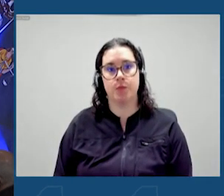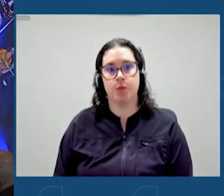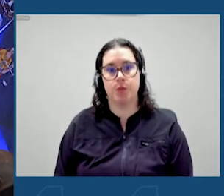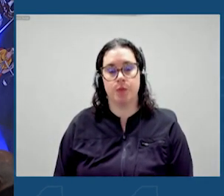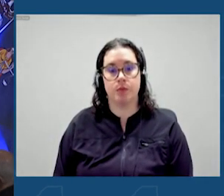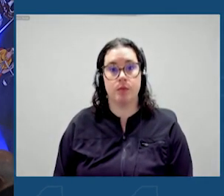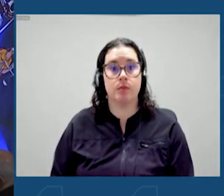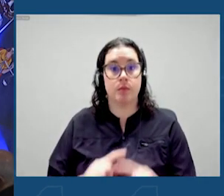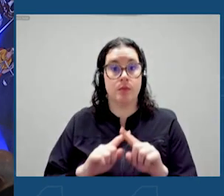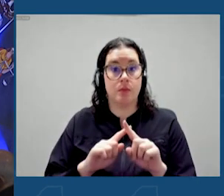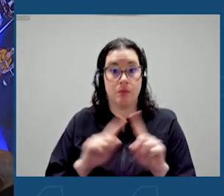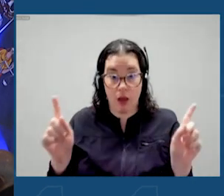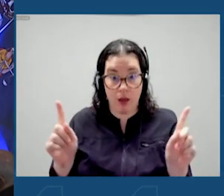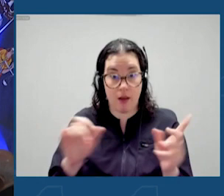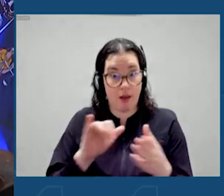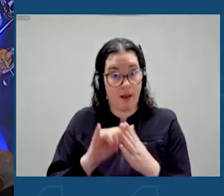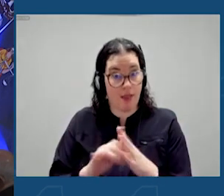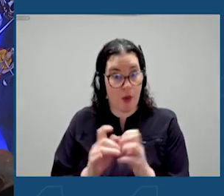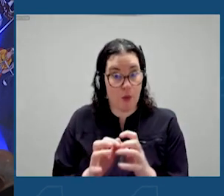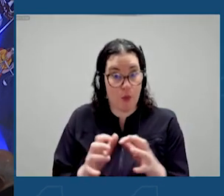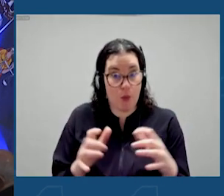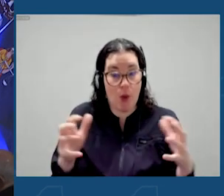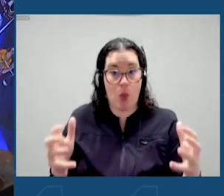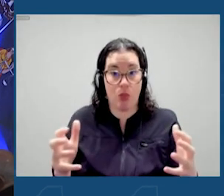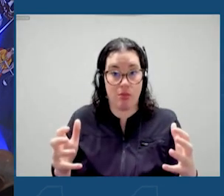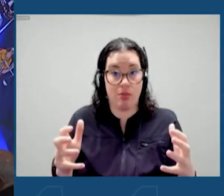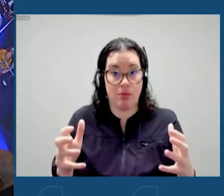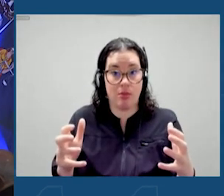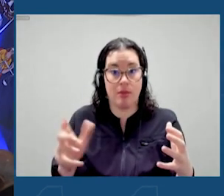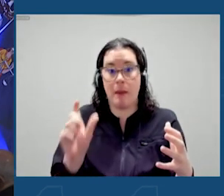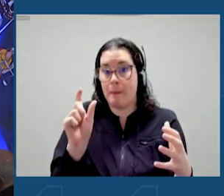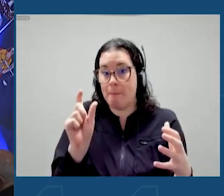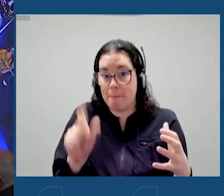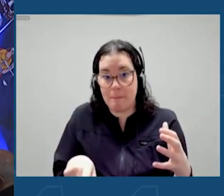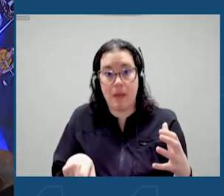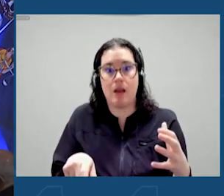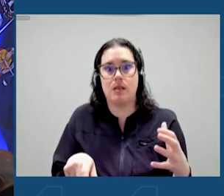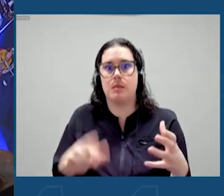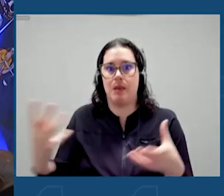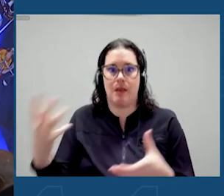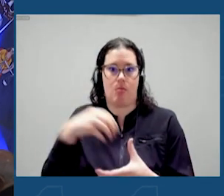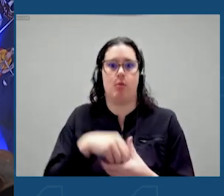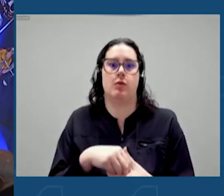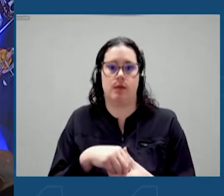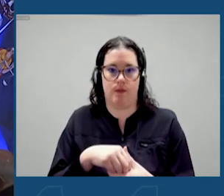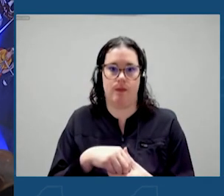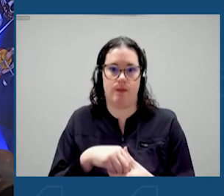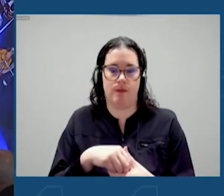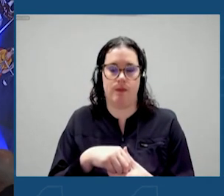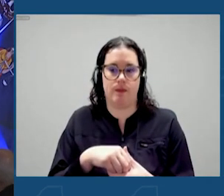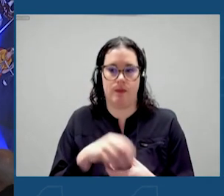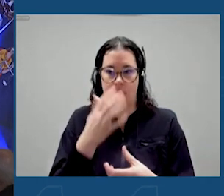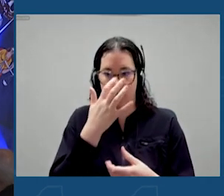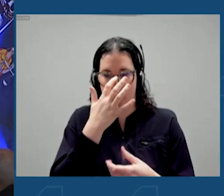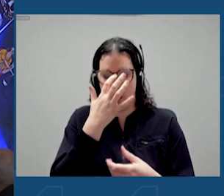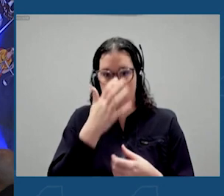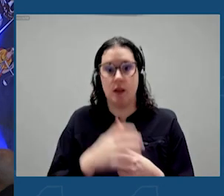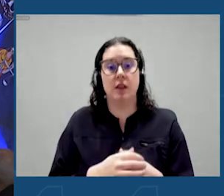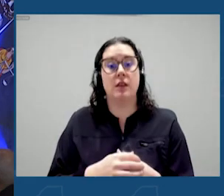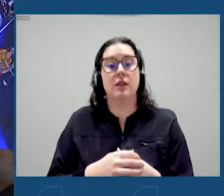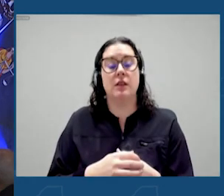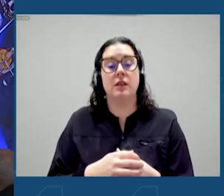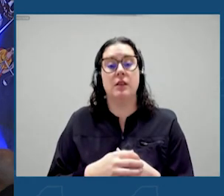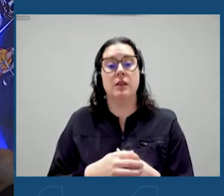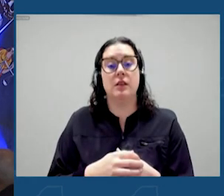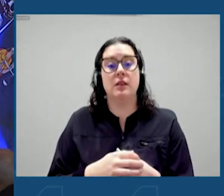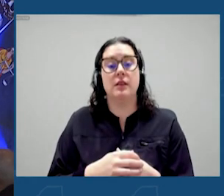But that growth has to be inclusive. And a big part of